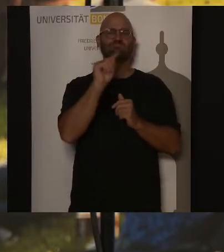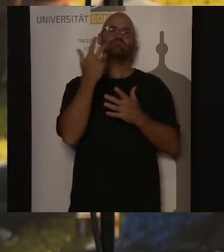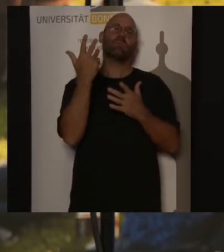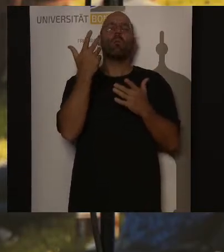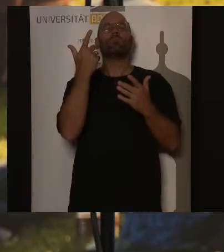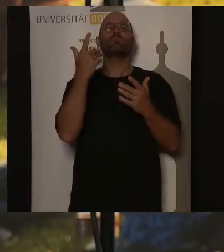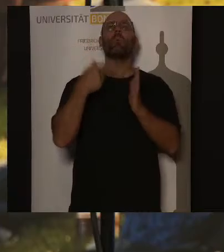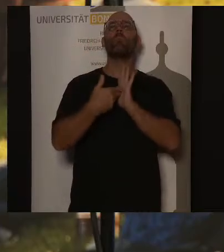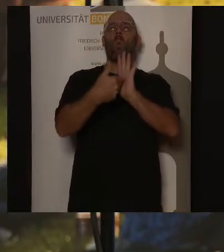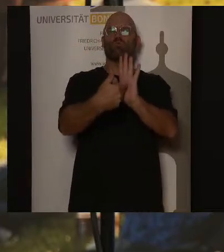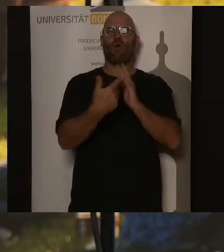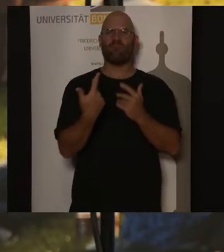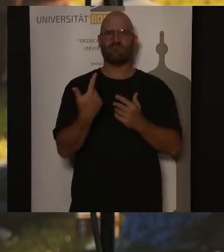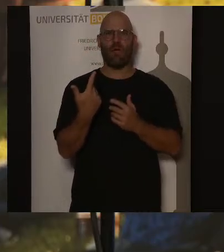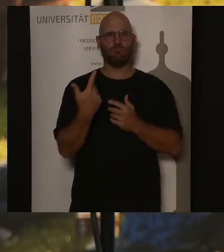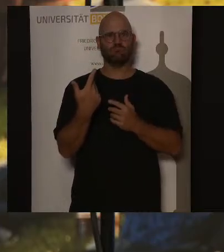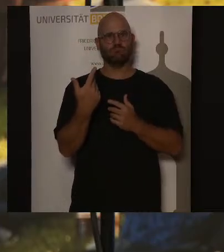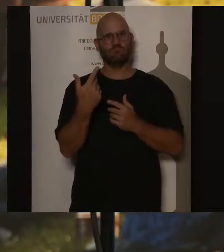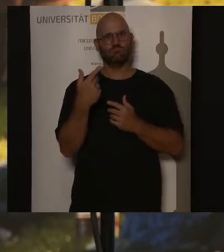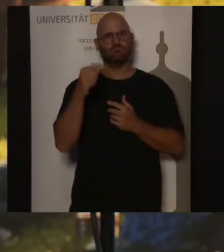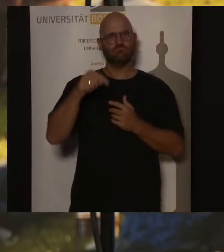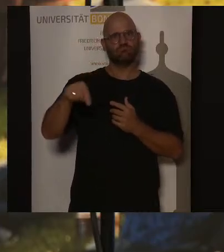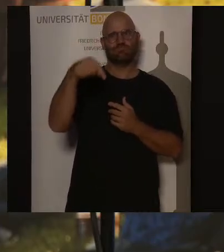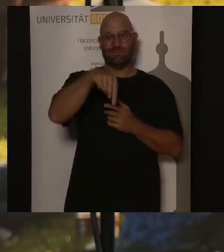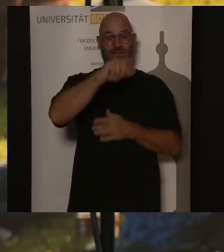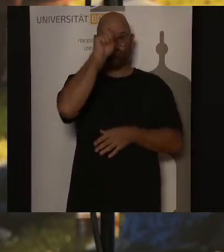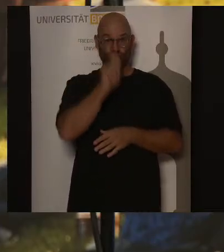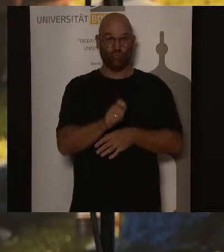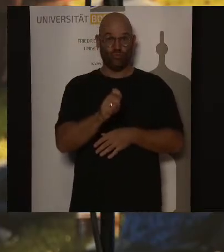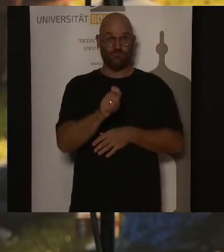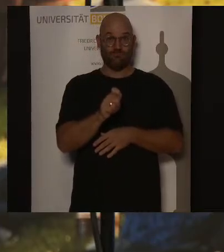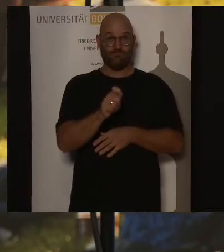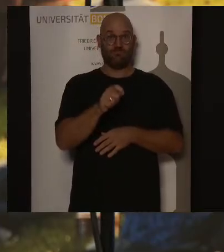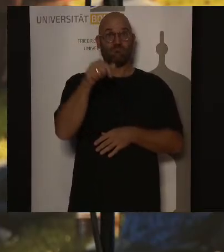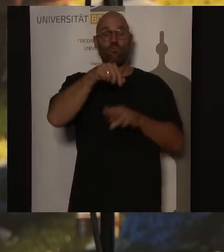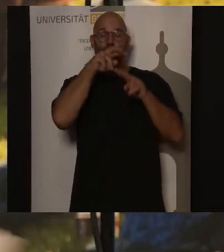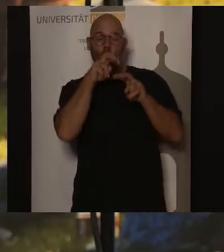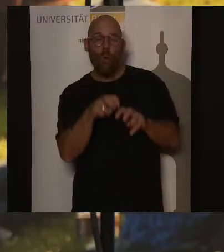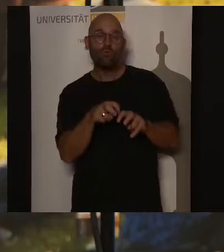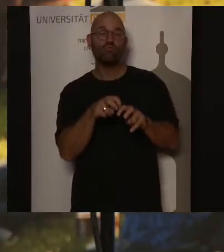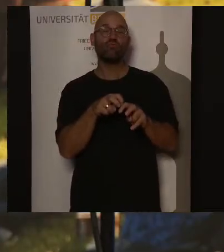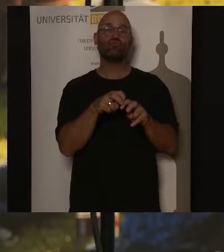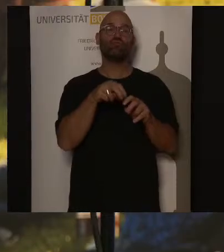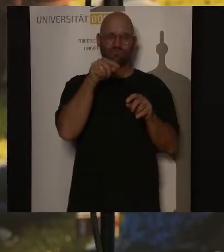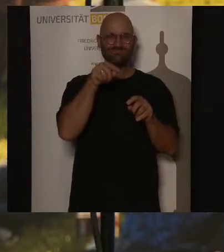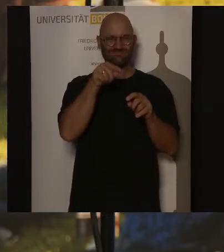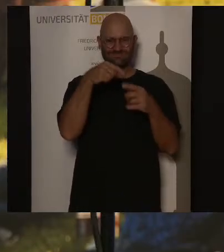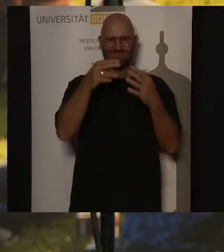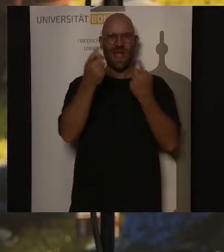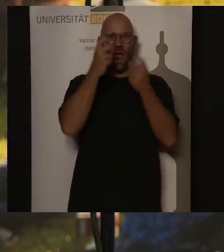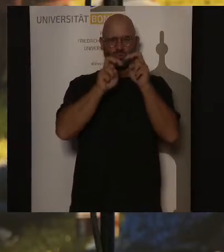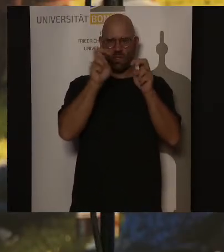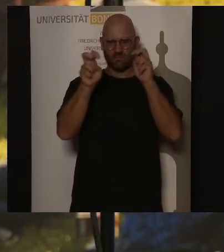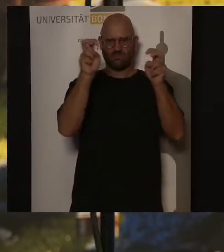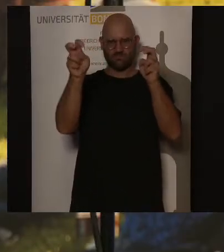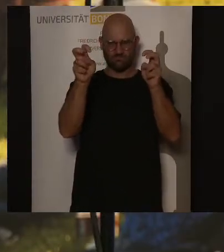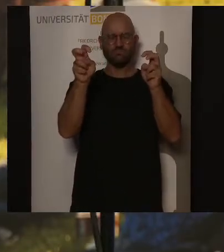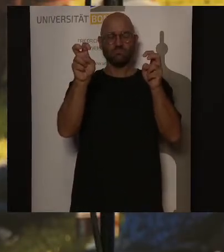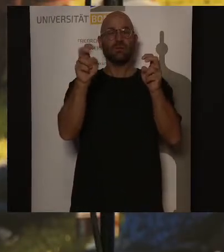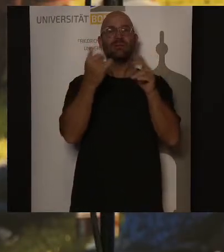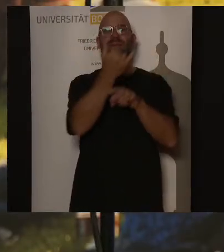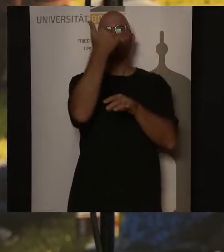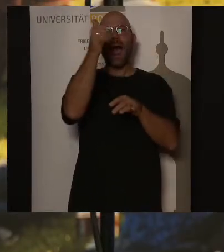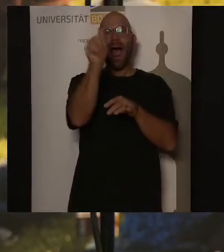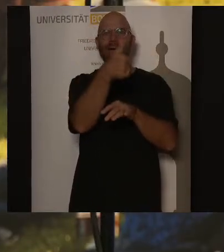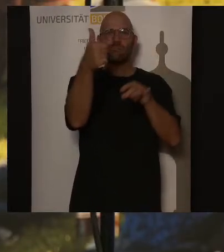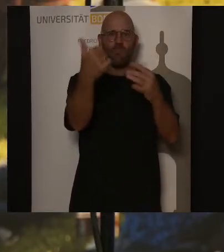Bonn ambassadors, our Bonn University ambassadors, who used to study at the University of Bonn and went back to their home countries.